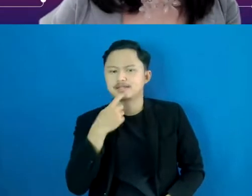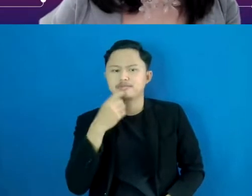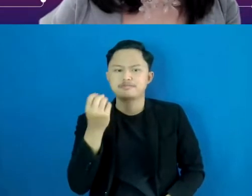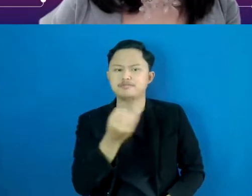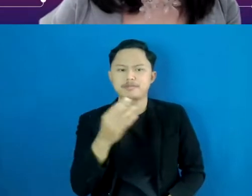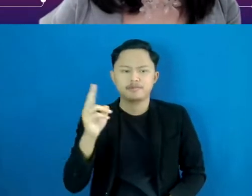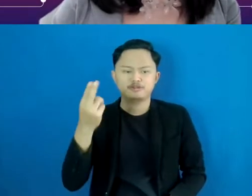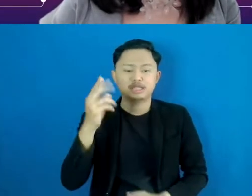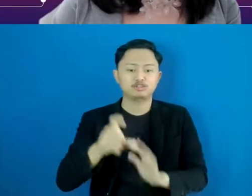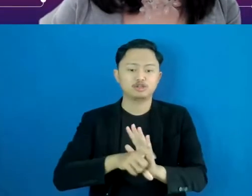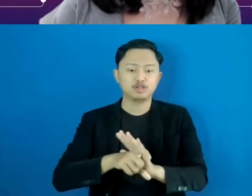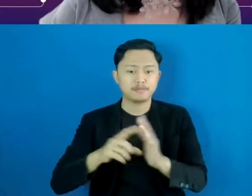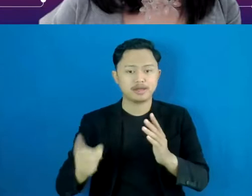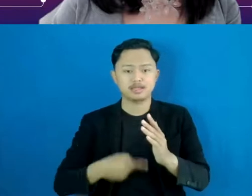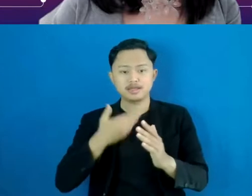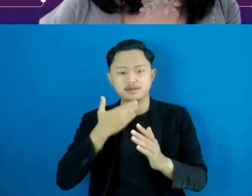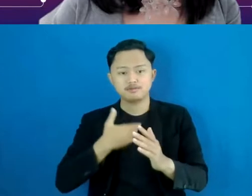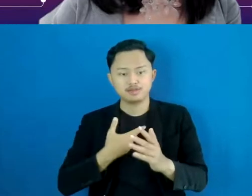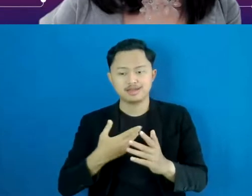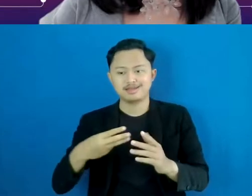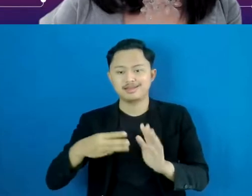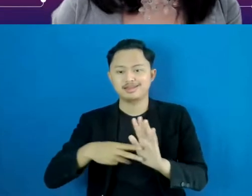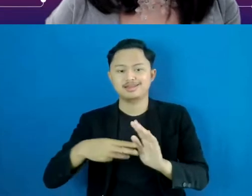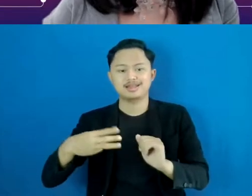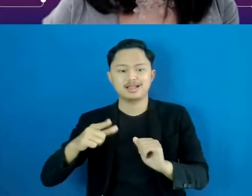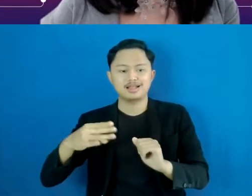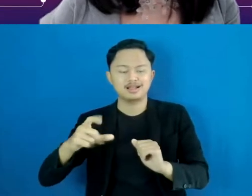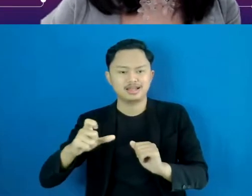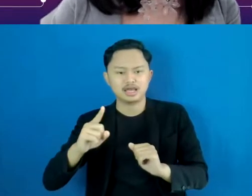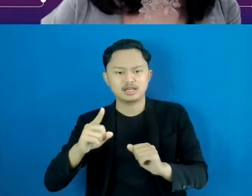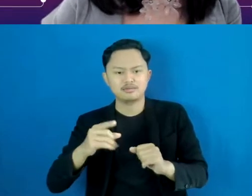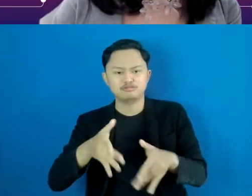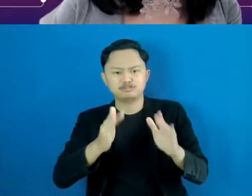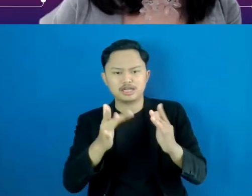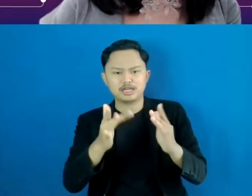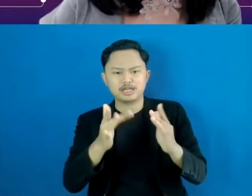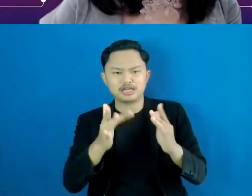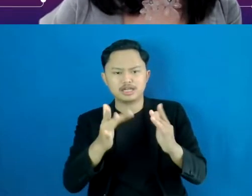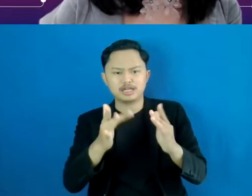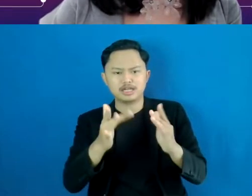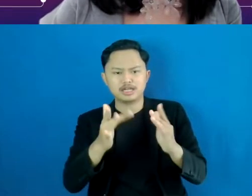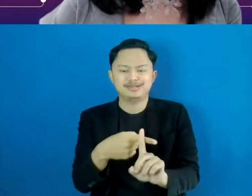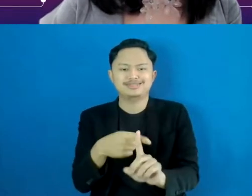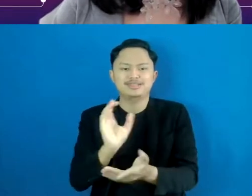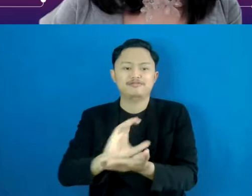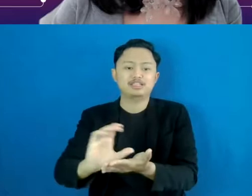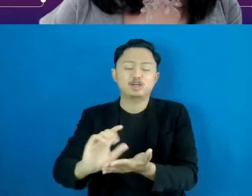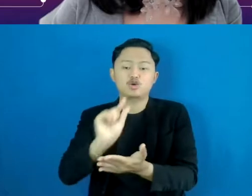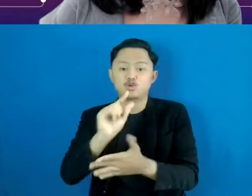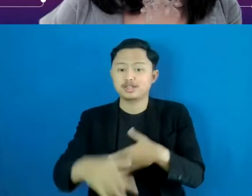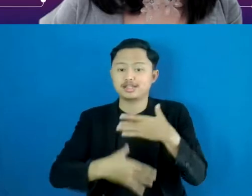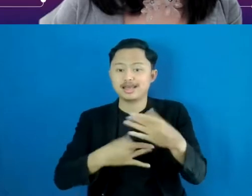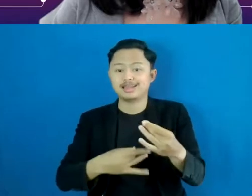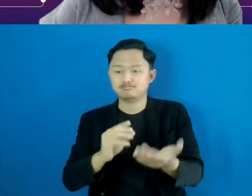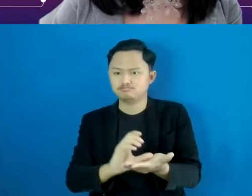for example, we have NLX, which is one utility company and investor that is willing to buy e-buses,